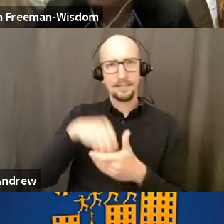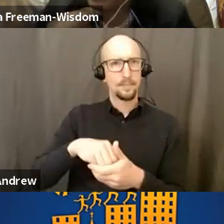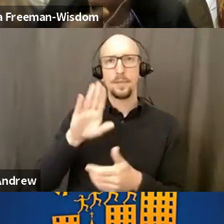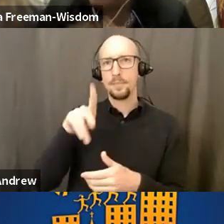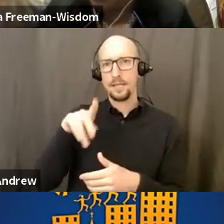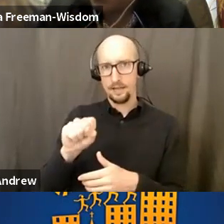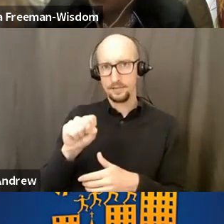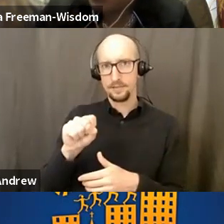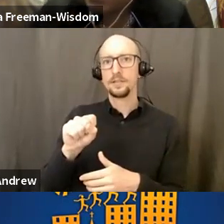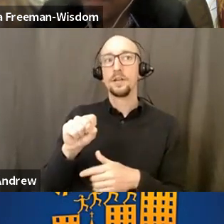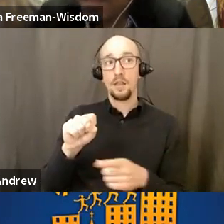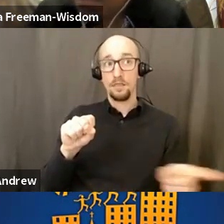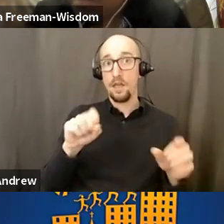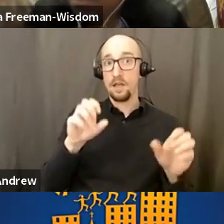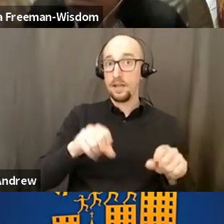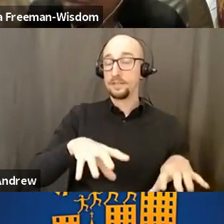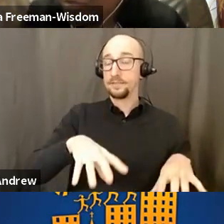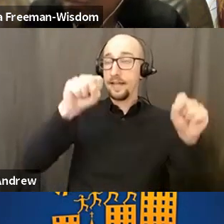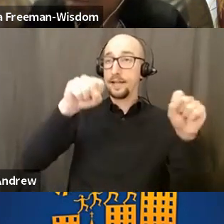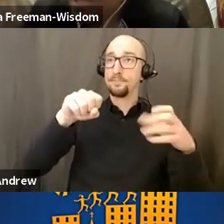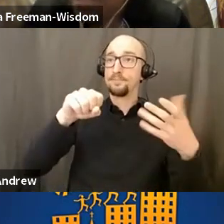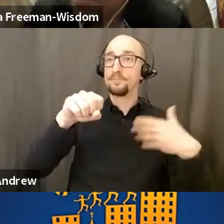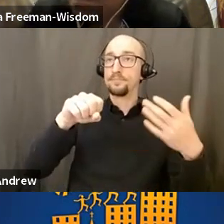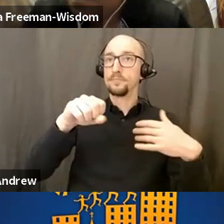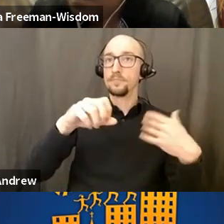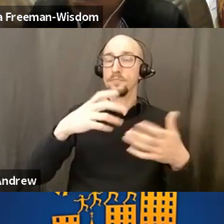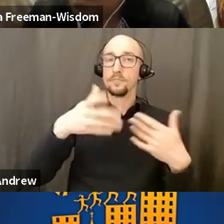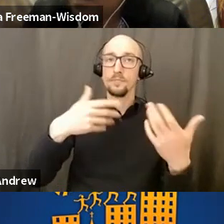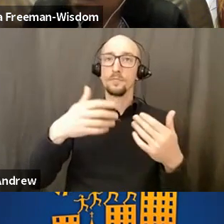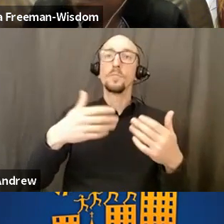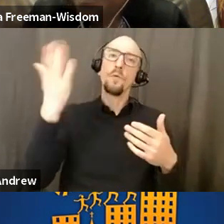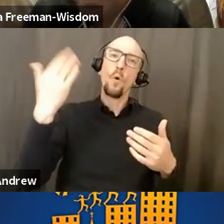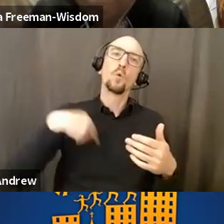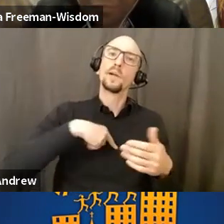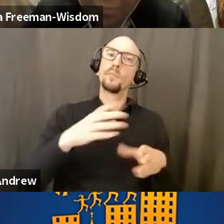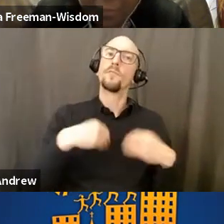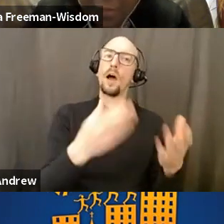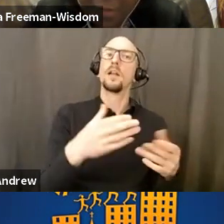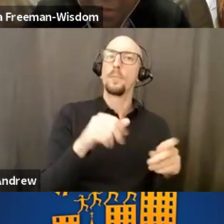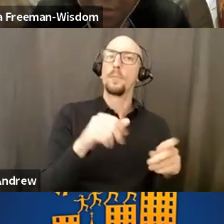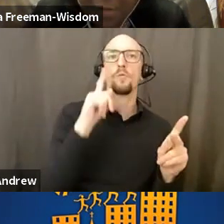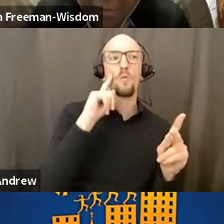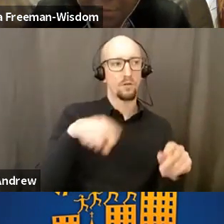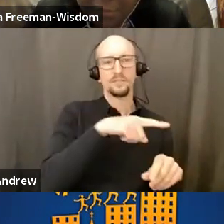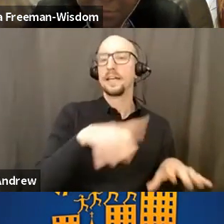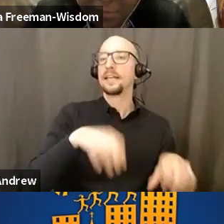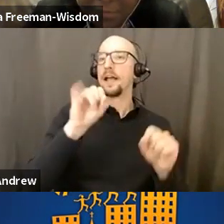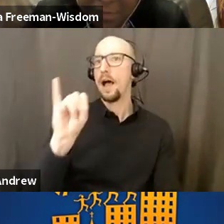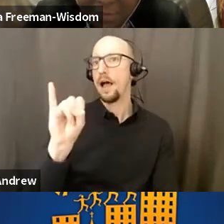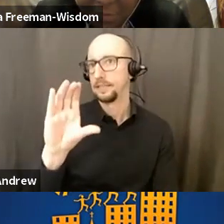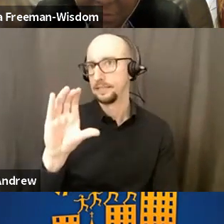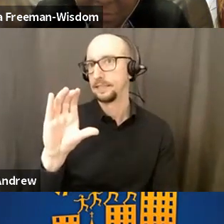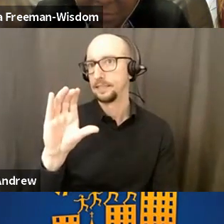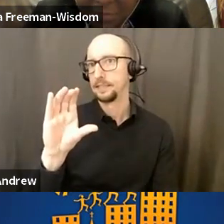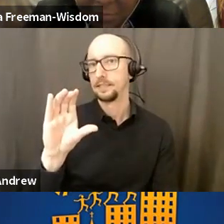to take the assessment, to take, or how we did create opportunities for students to take the IC. We would